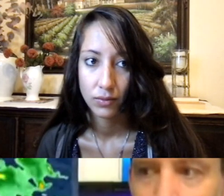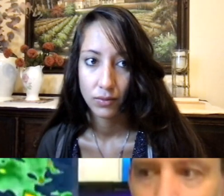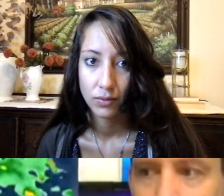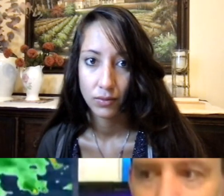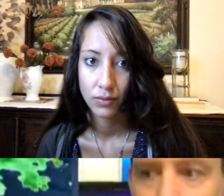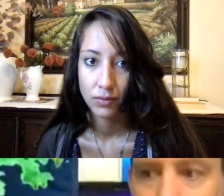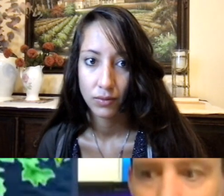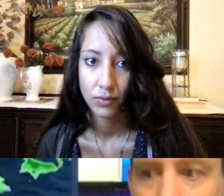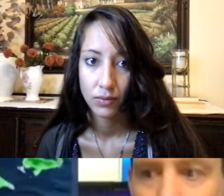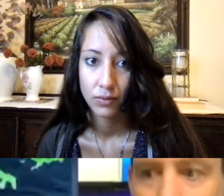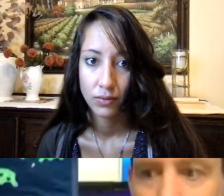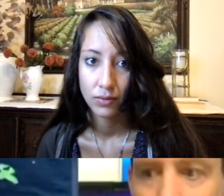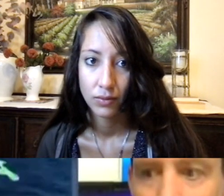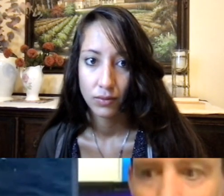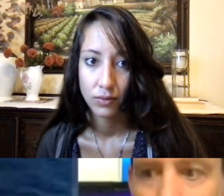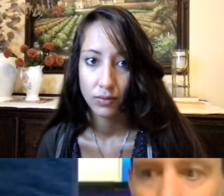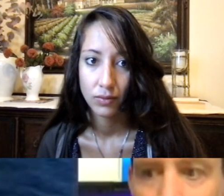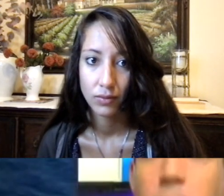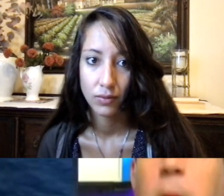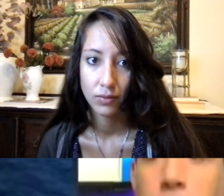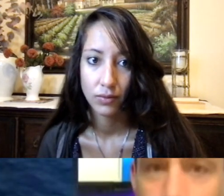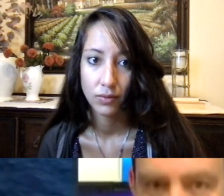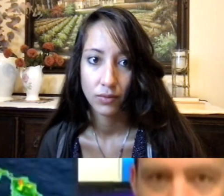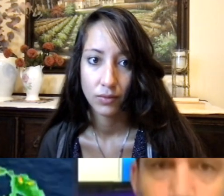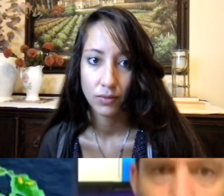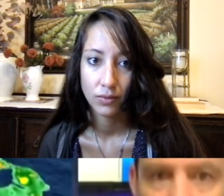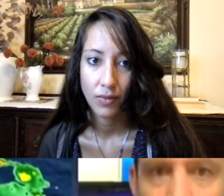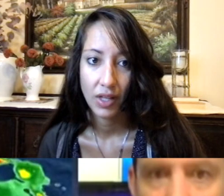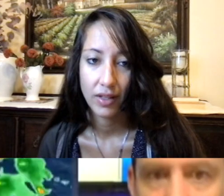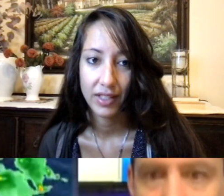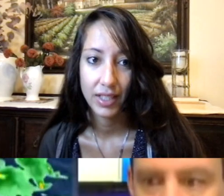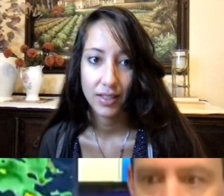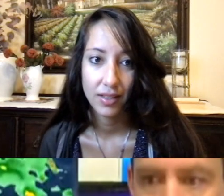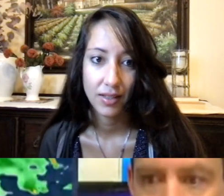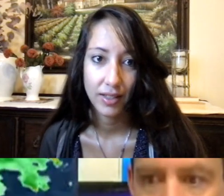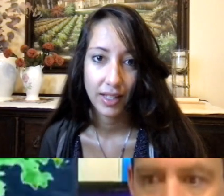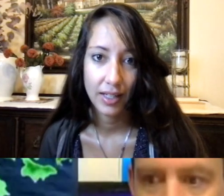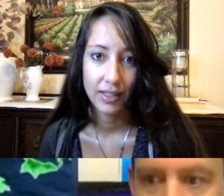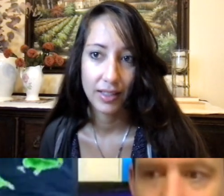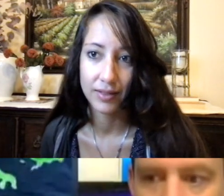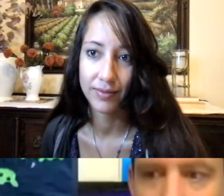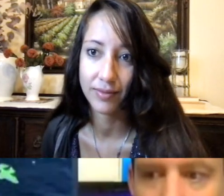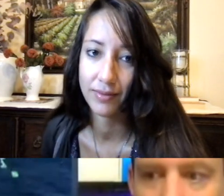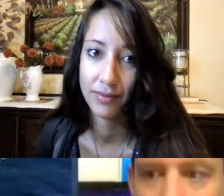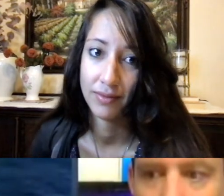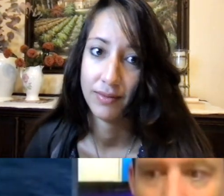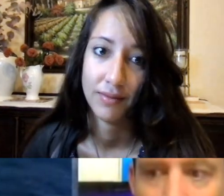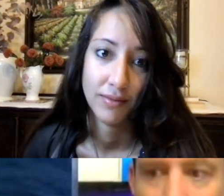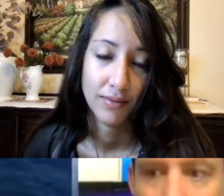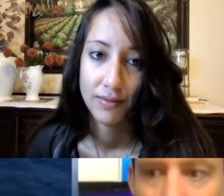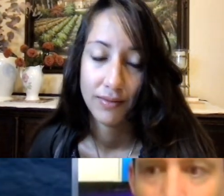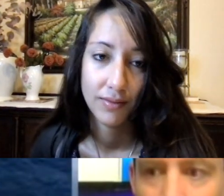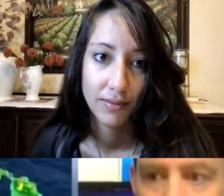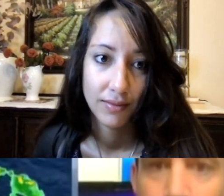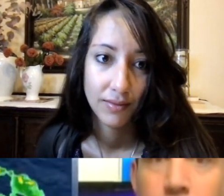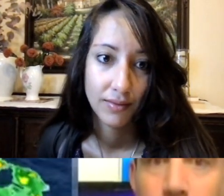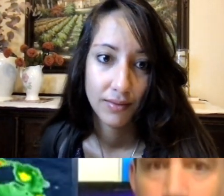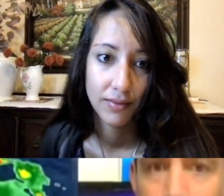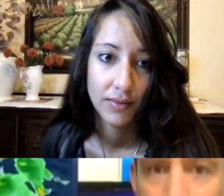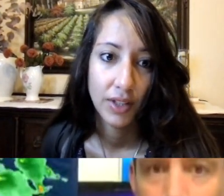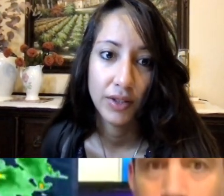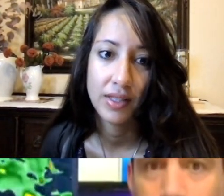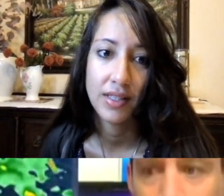from Alabama and saying, thank goodness it's not us this time around, because Southern there Alabama it is, Hurricane Ida. Followed by hurricanes and tropical